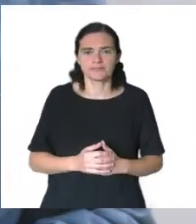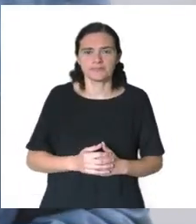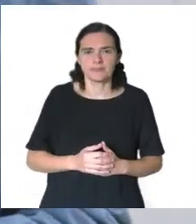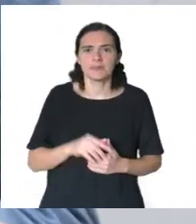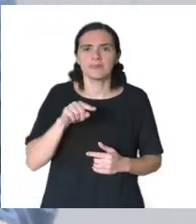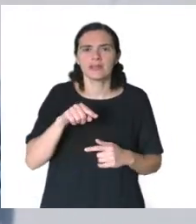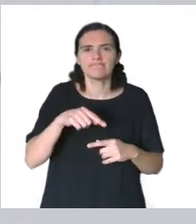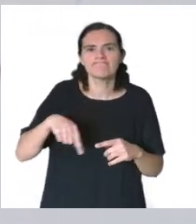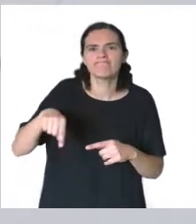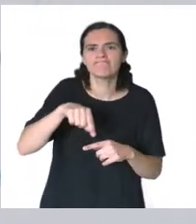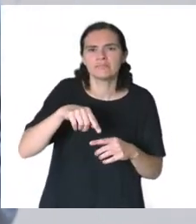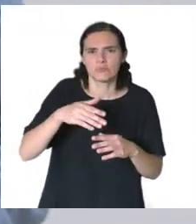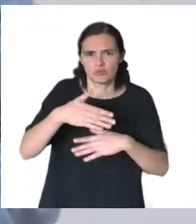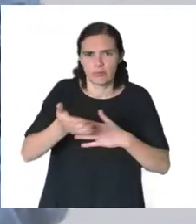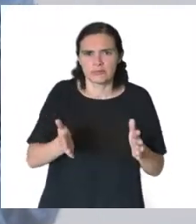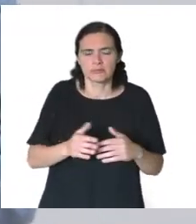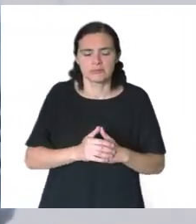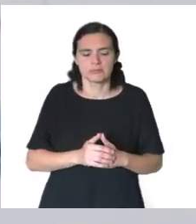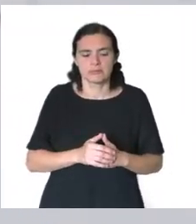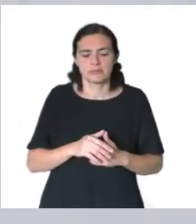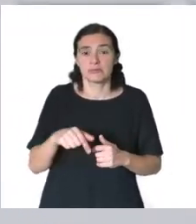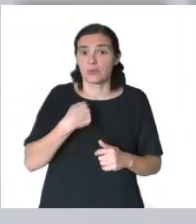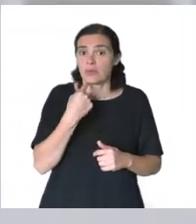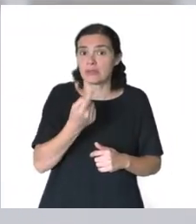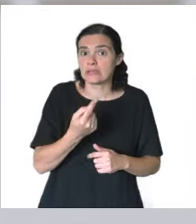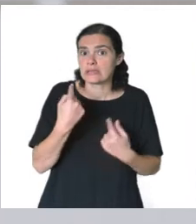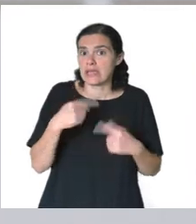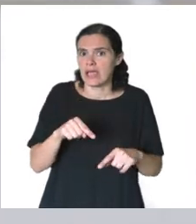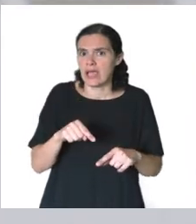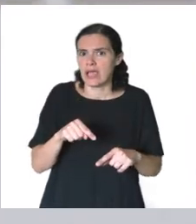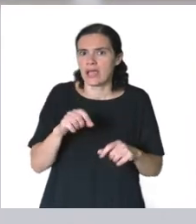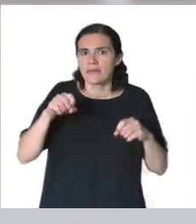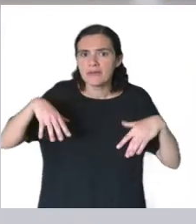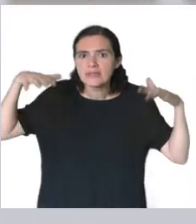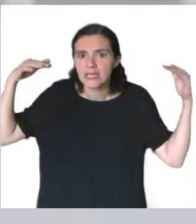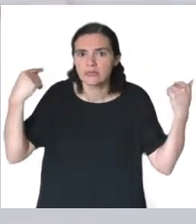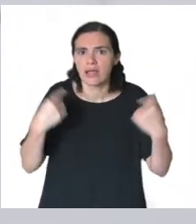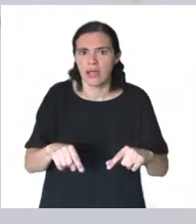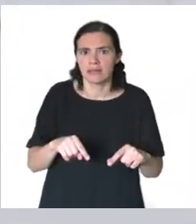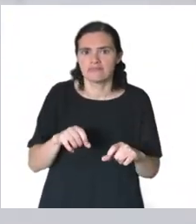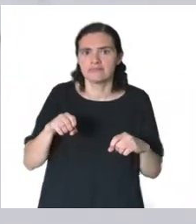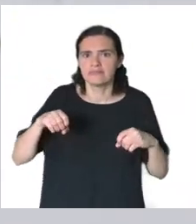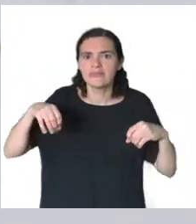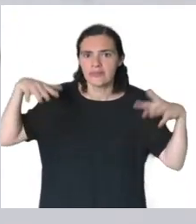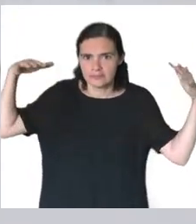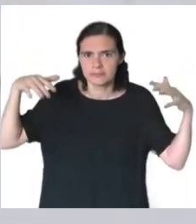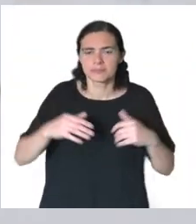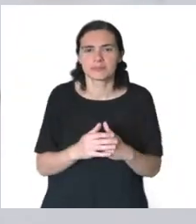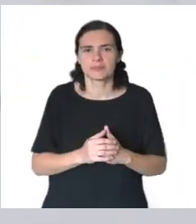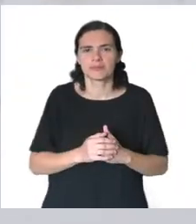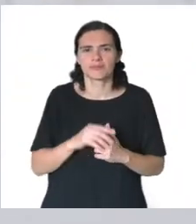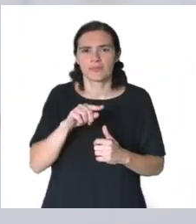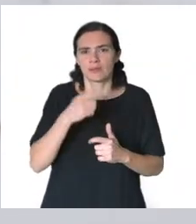are. In the maze itself, as I mentioned, there is a ghost, a